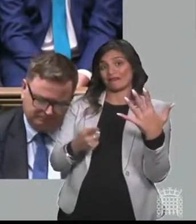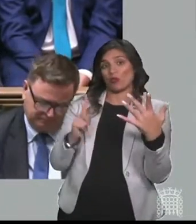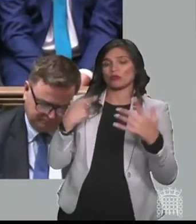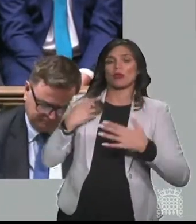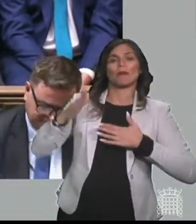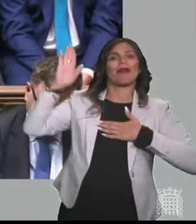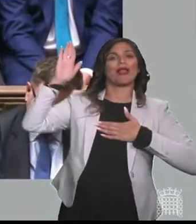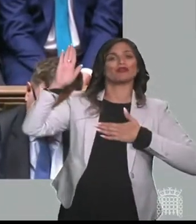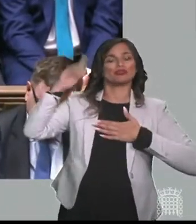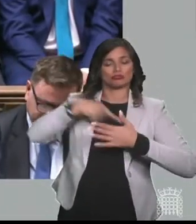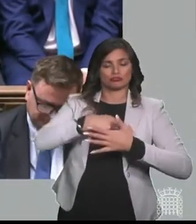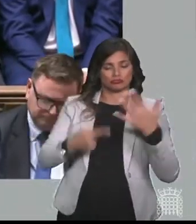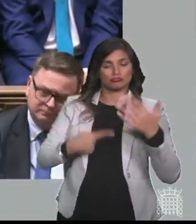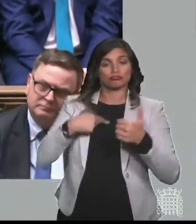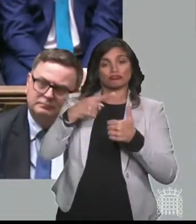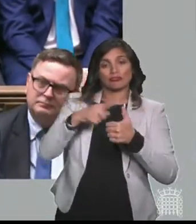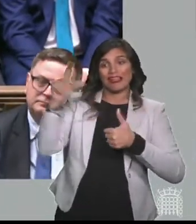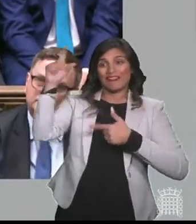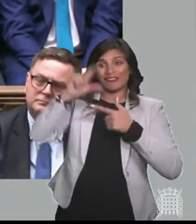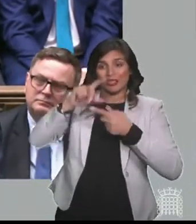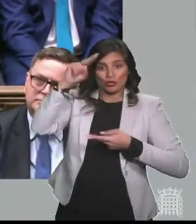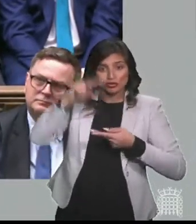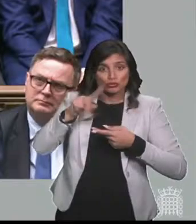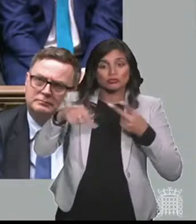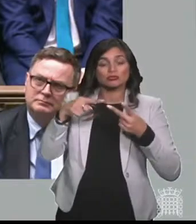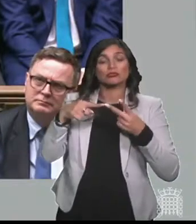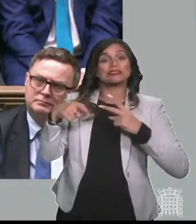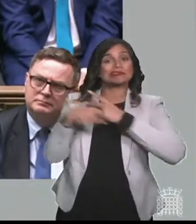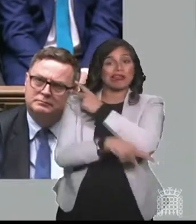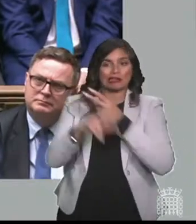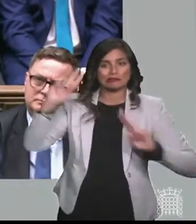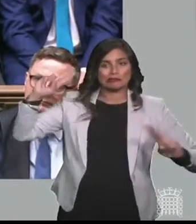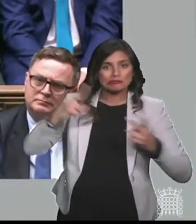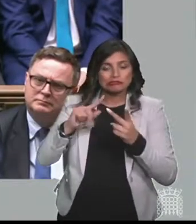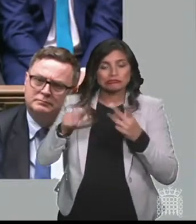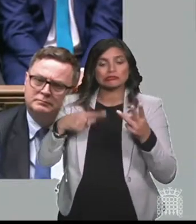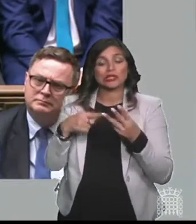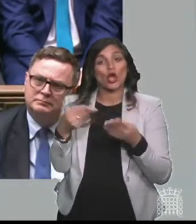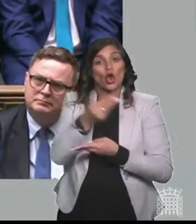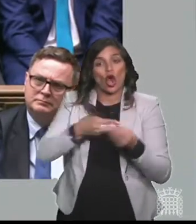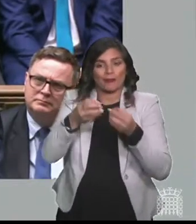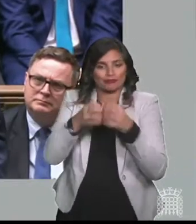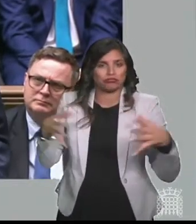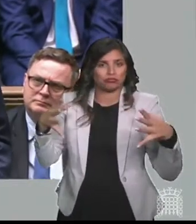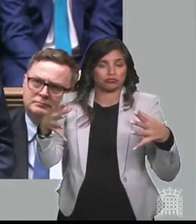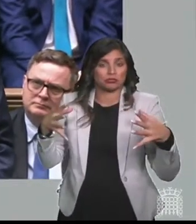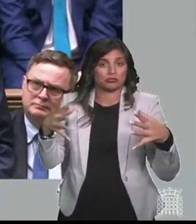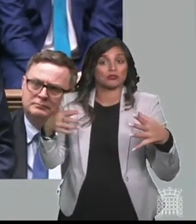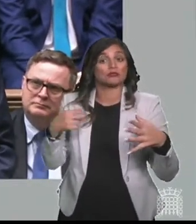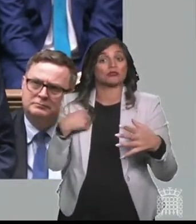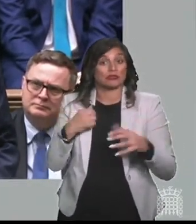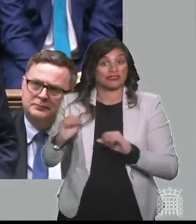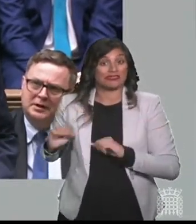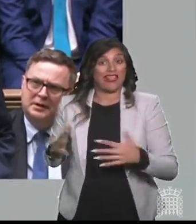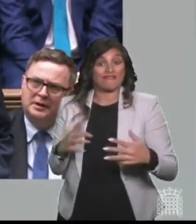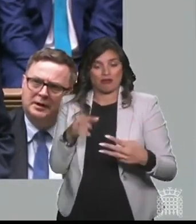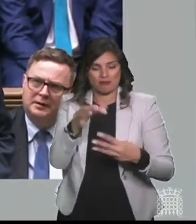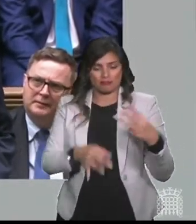halve inflation, grow the economy and reduce debt. Today I can report to the House that we are delivering on all